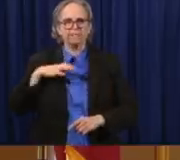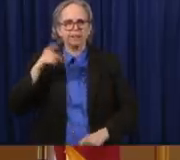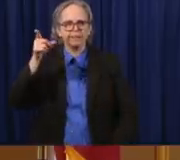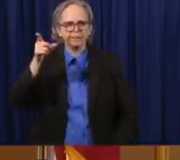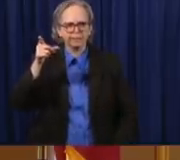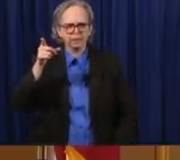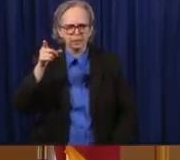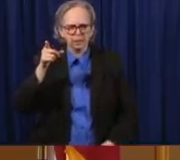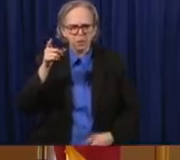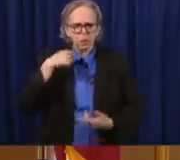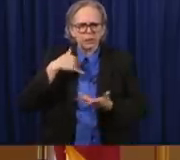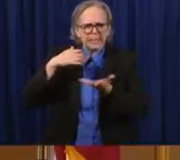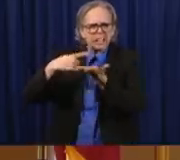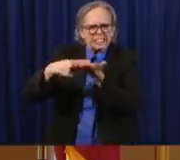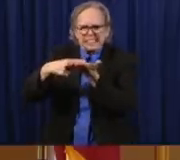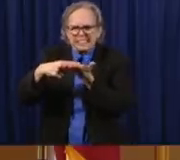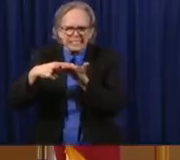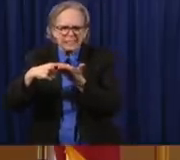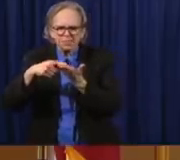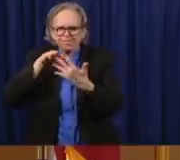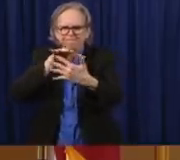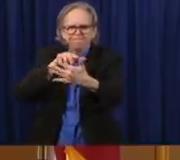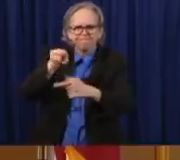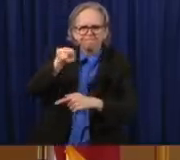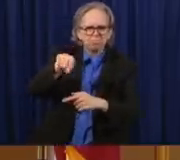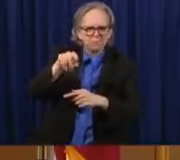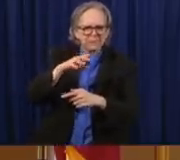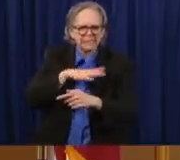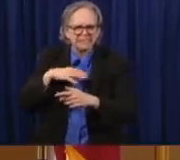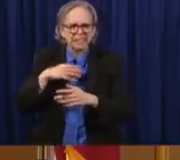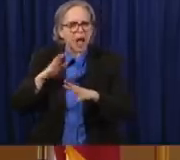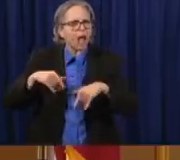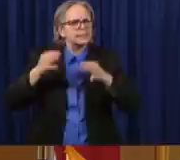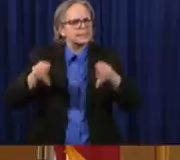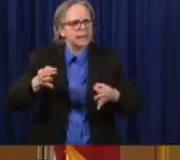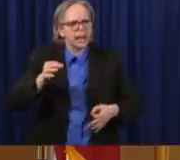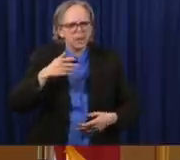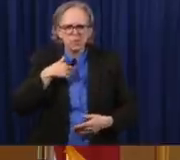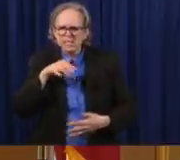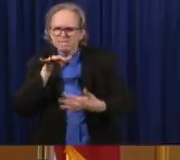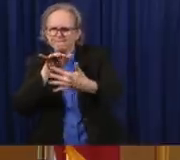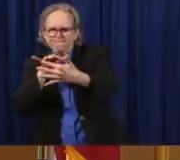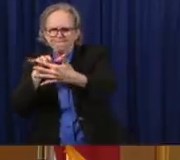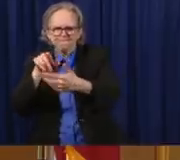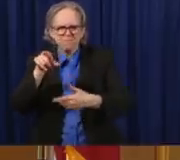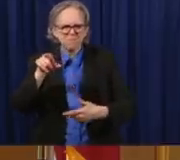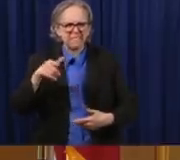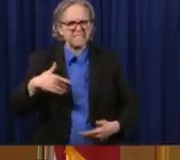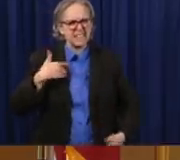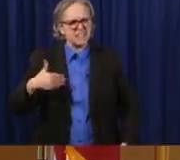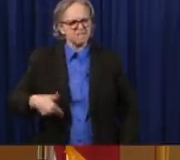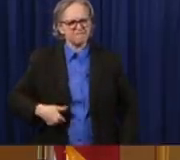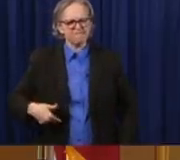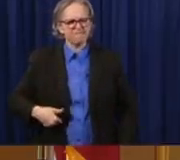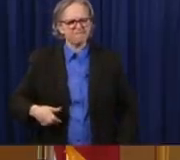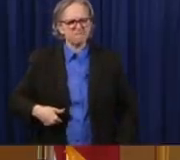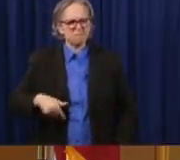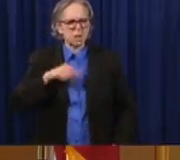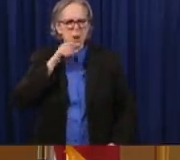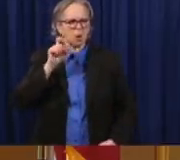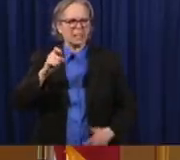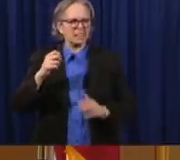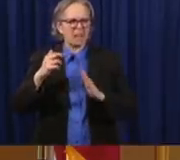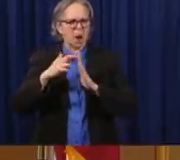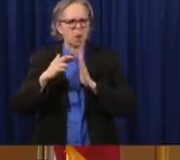inclination would be not to do it at this point unless we're starting to see some problem connected with that. I mean, I think, as people go